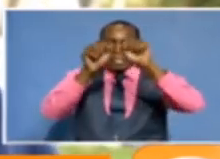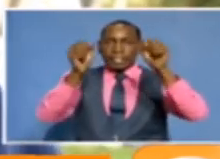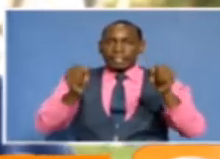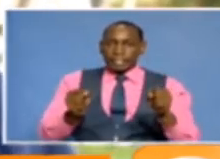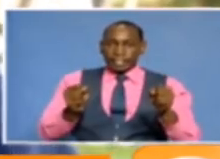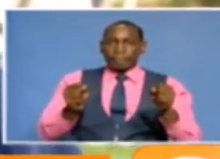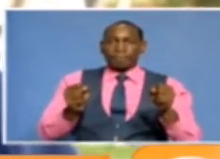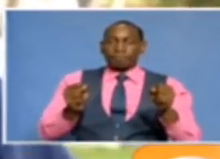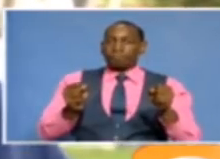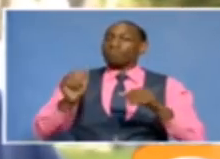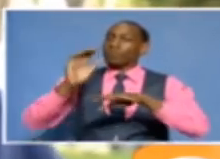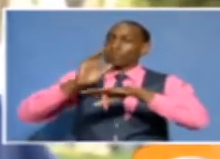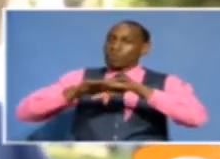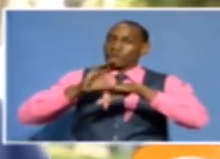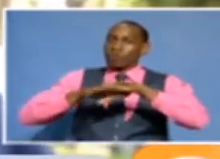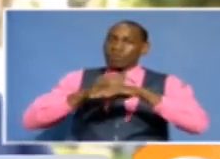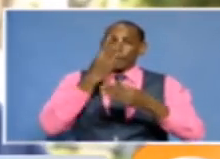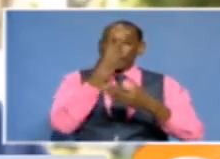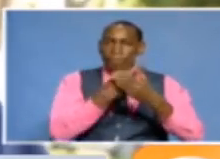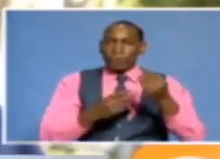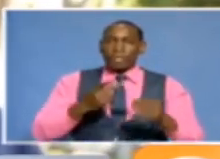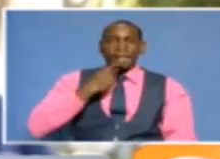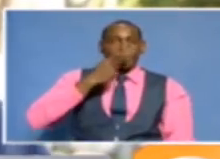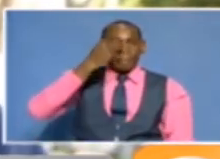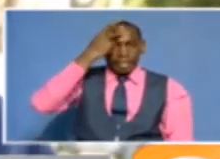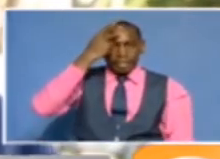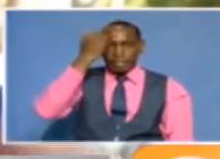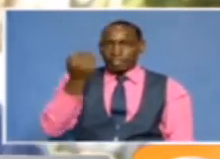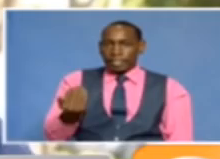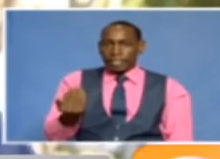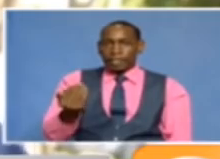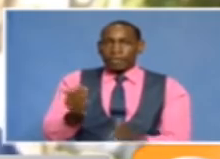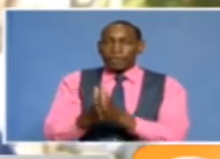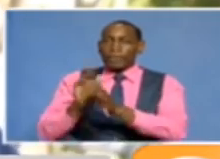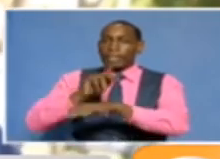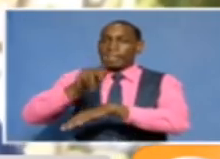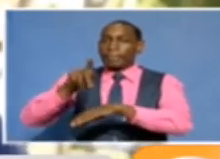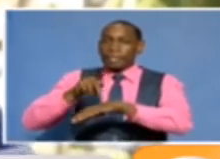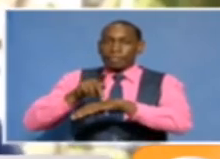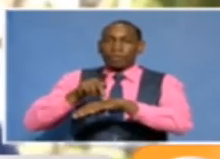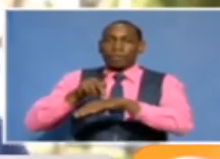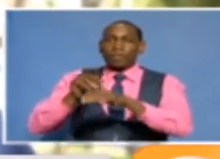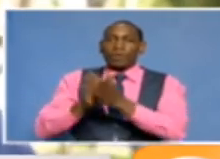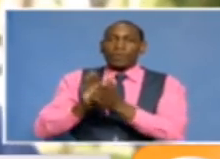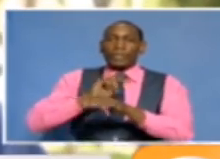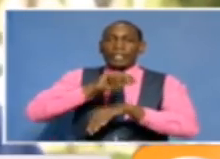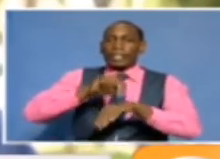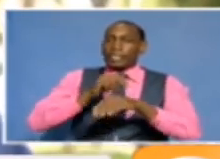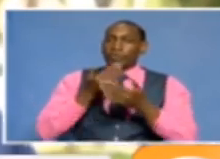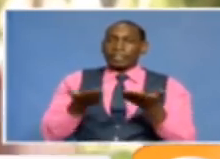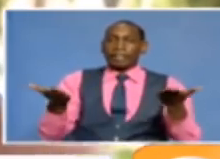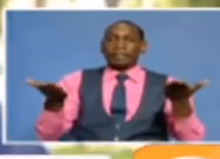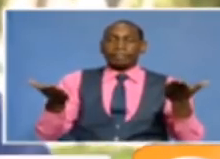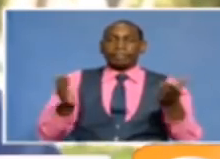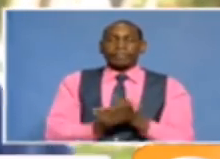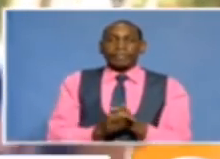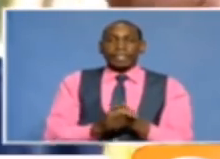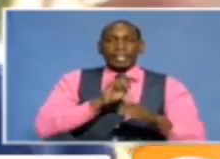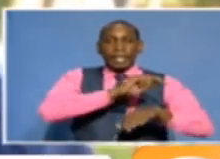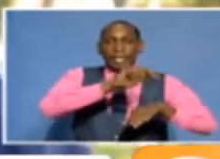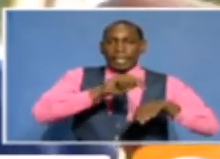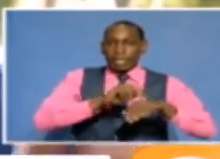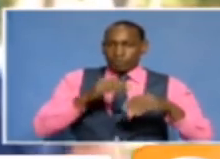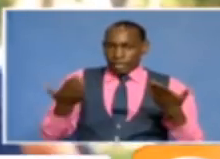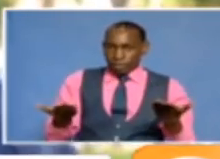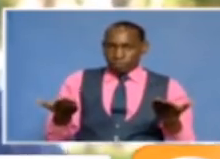is for the good of both the parent, the child, the principal, and the nation at large. For the nation, it